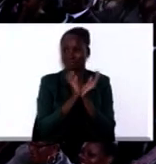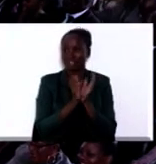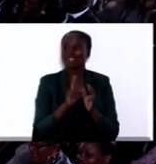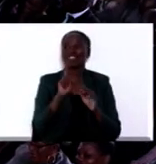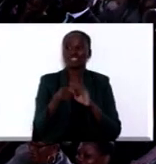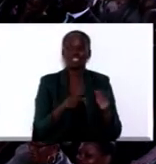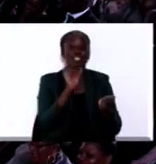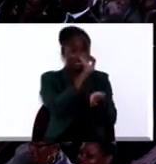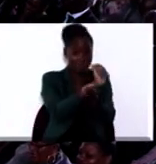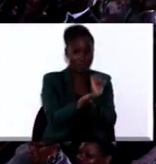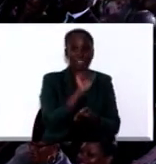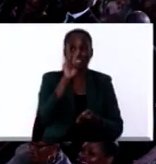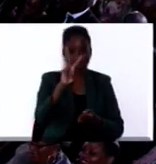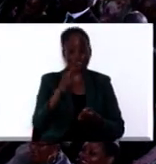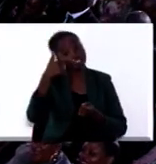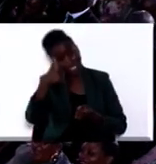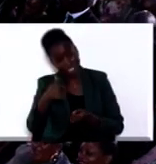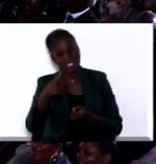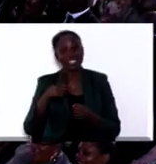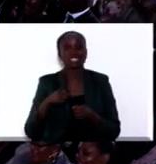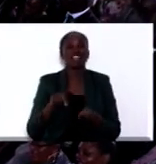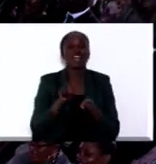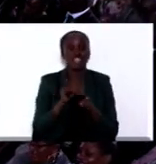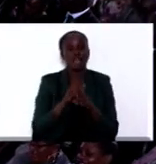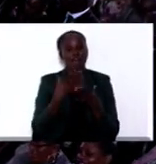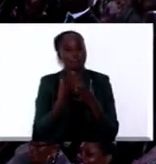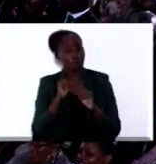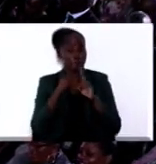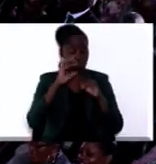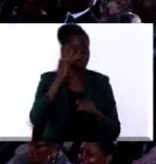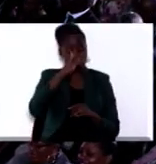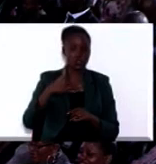The three national and continental champions.